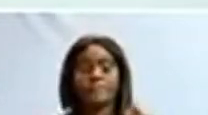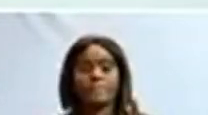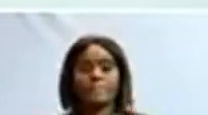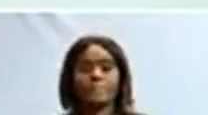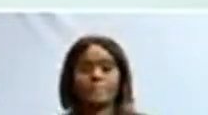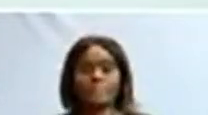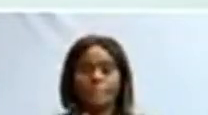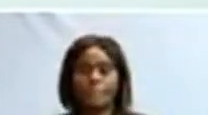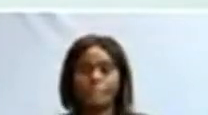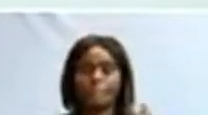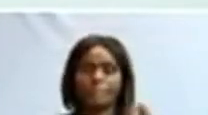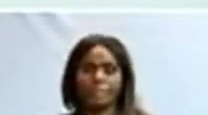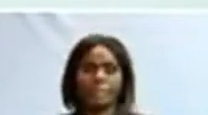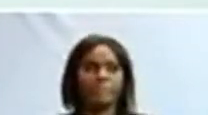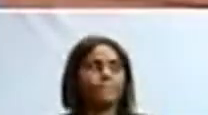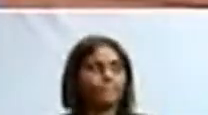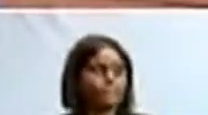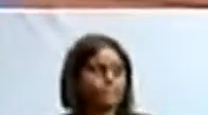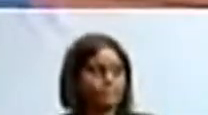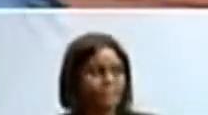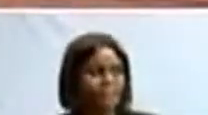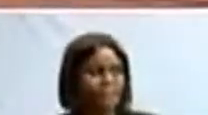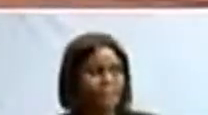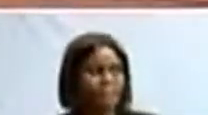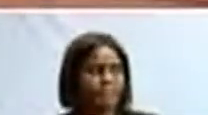Let's go to page 11.